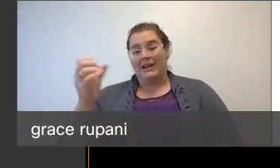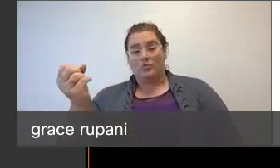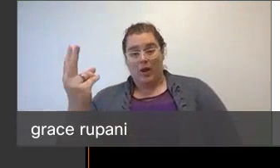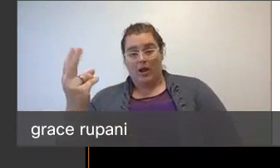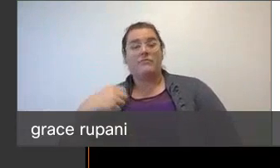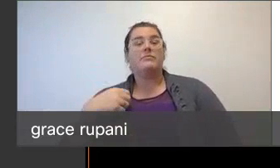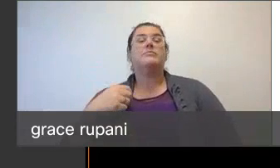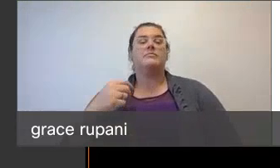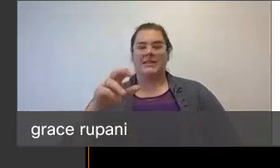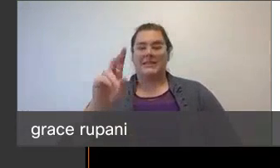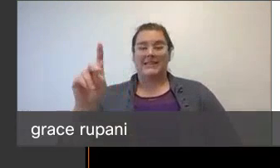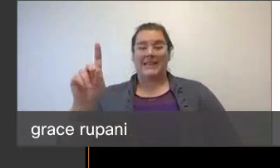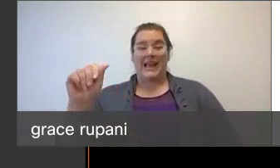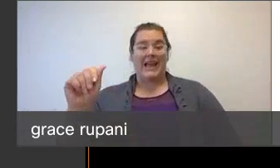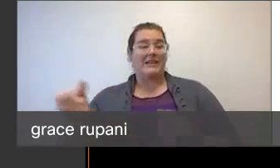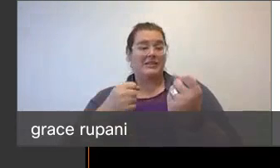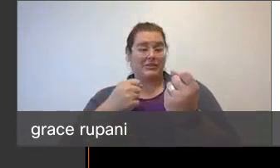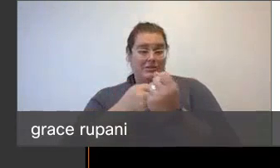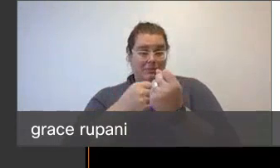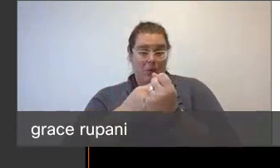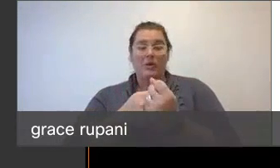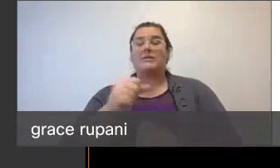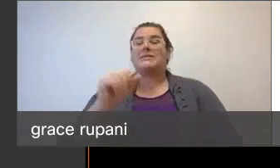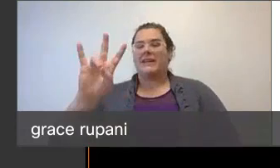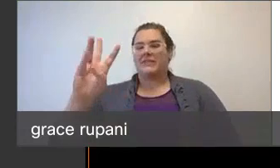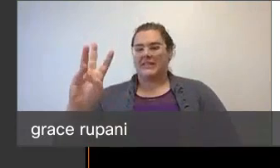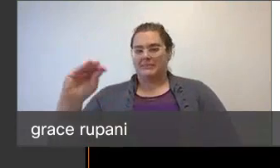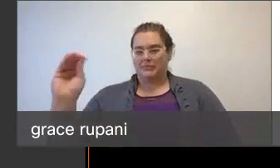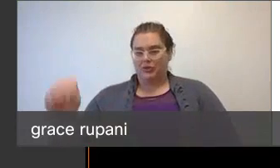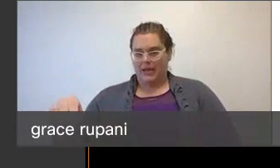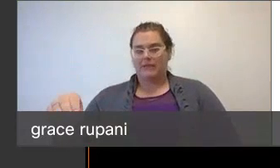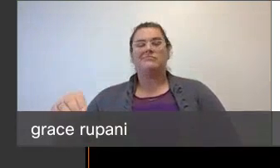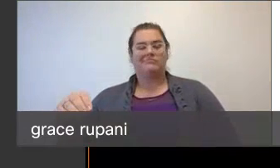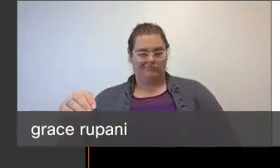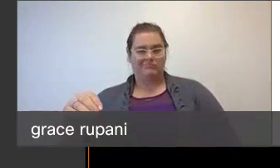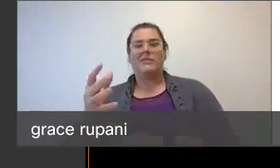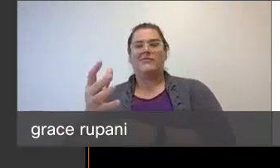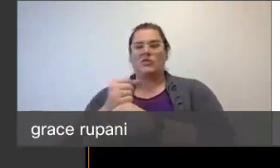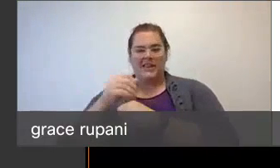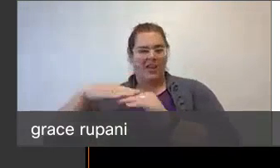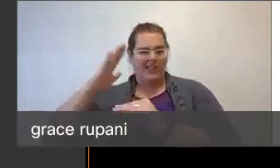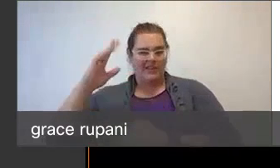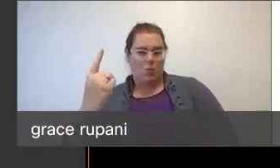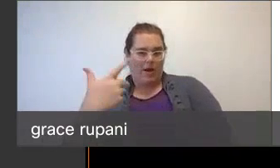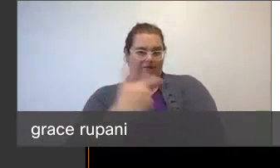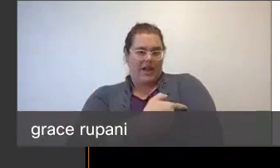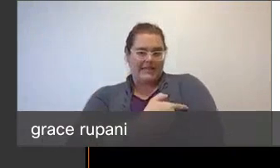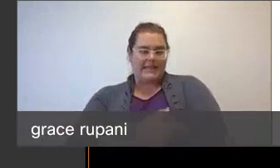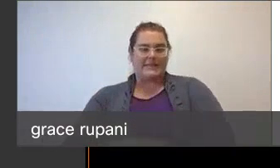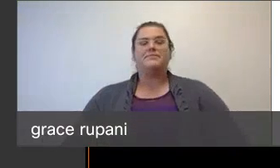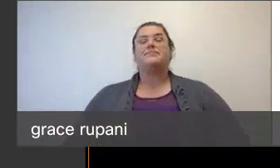people supported by DDA who have been vaccinated, who have received at least one vaccine. In host homes,